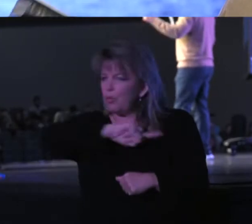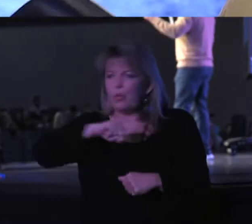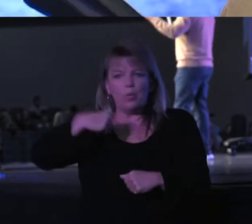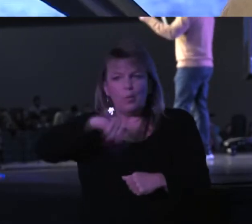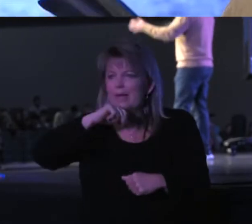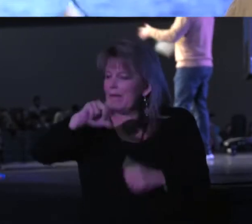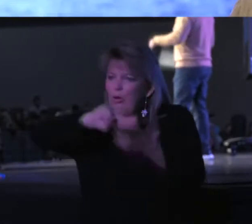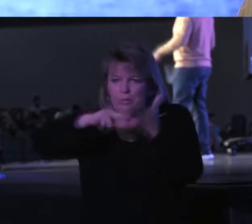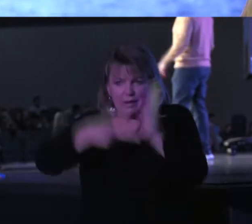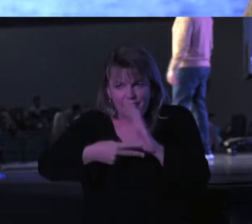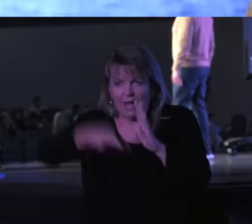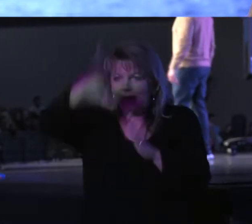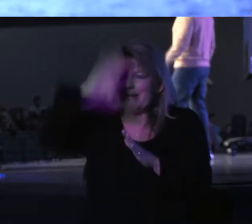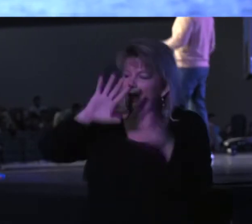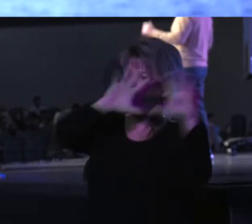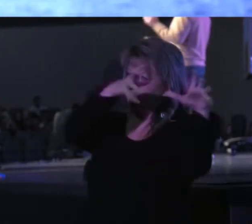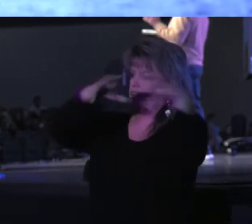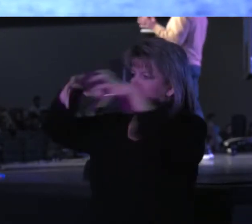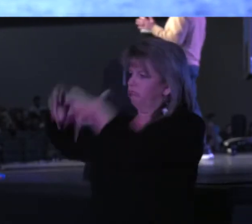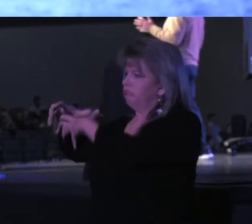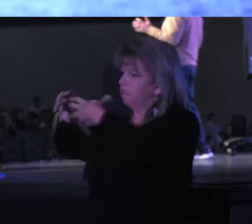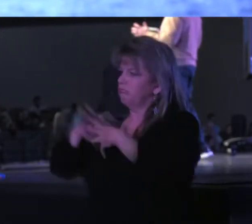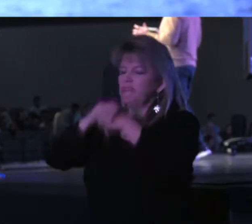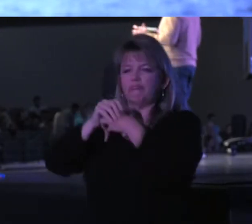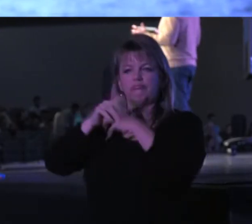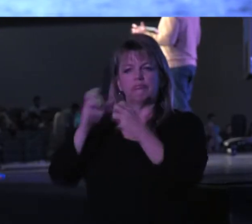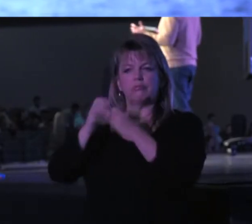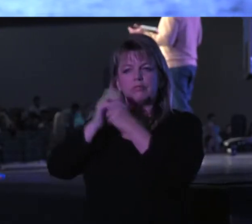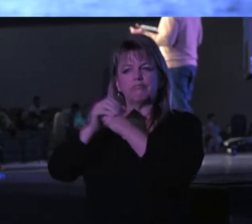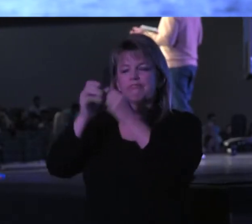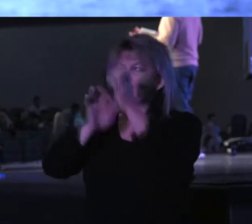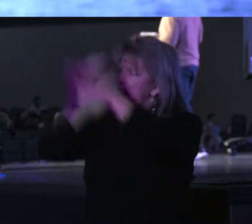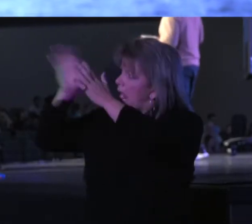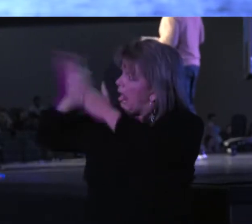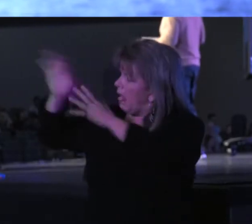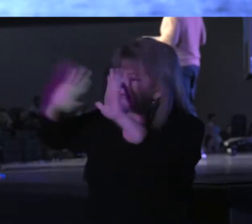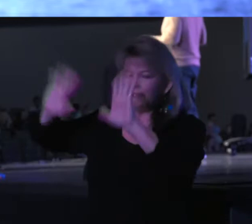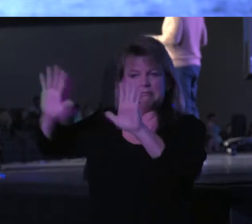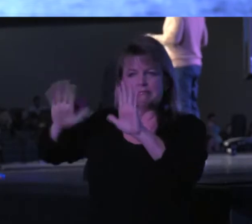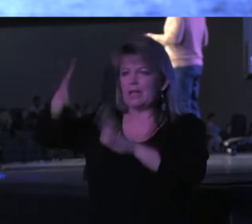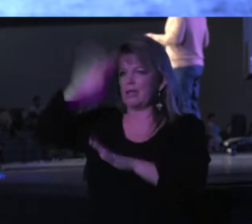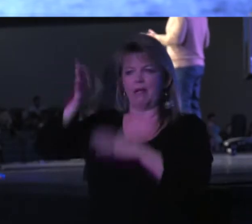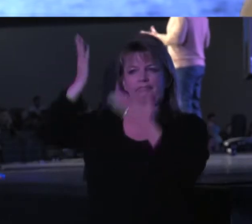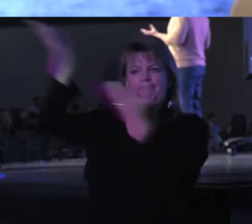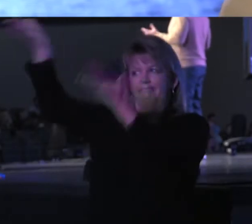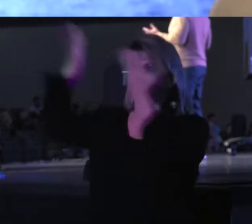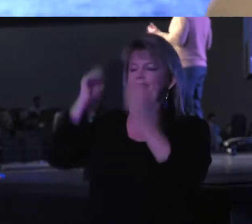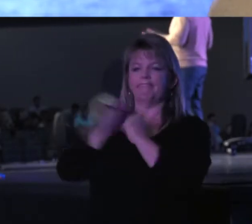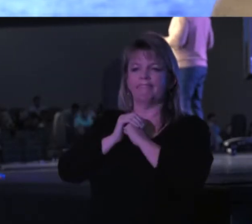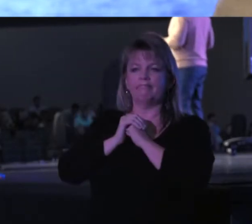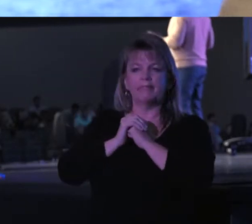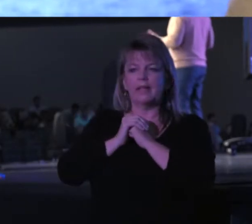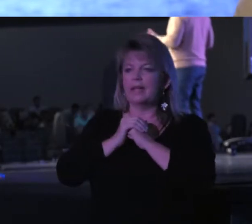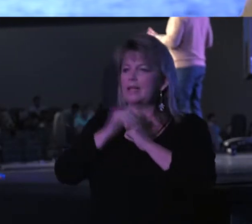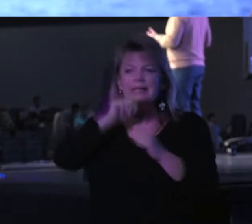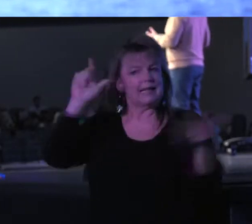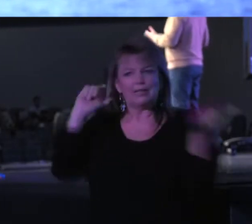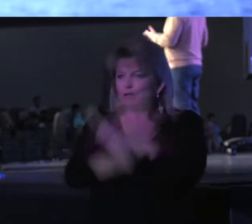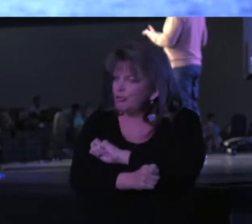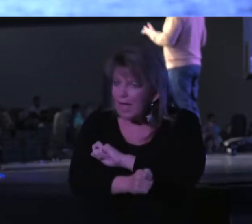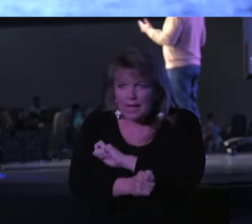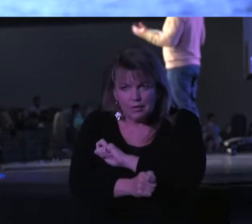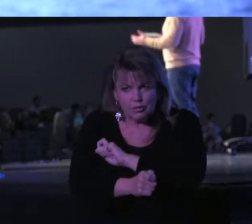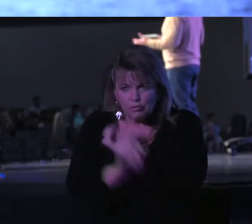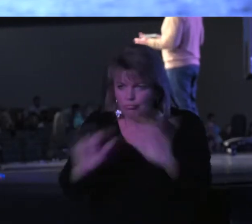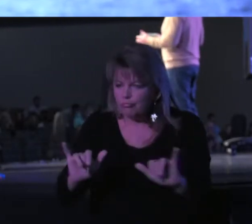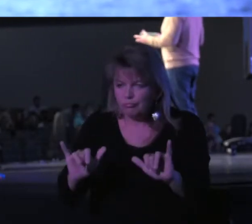to categorize, to quantify. God is God. He does not change, nor does